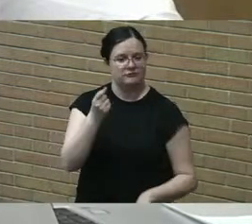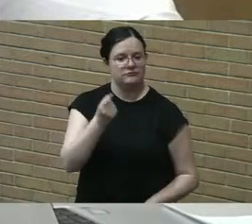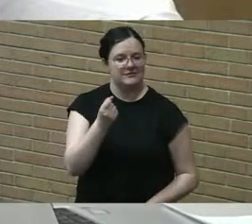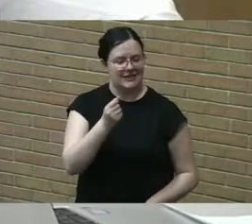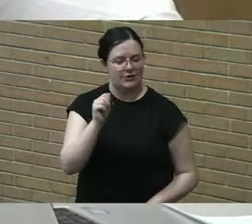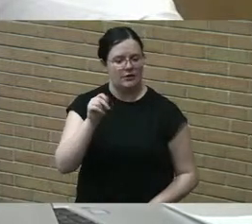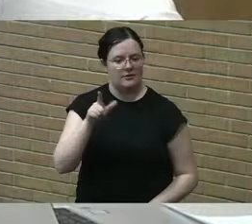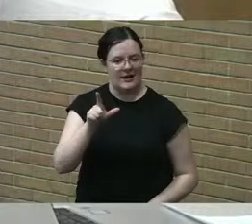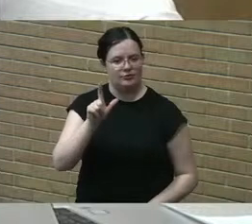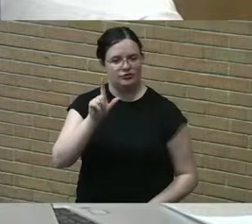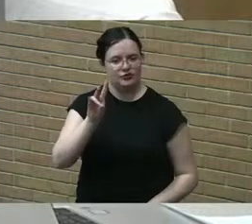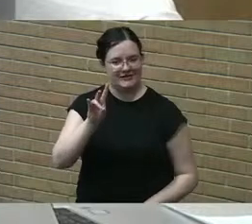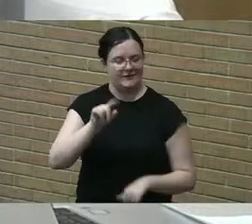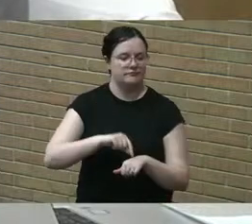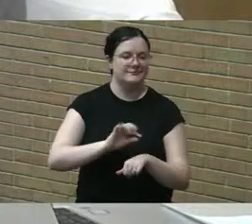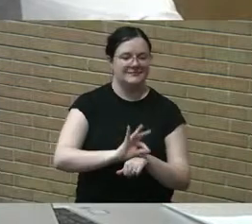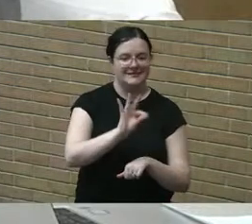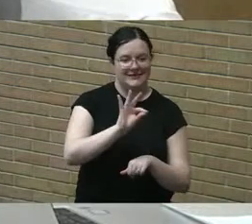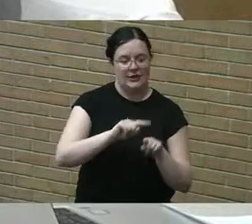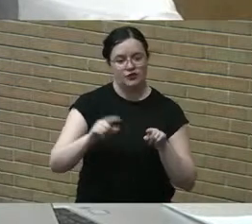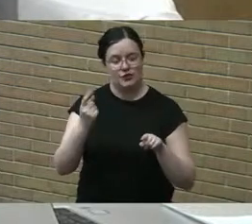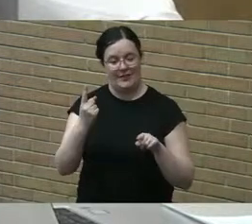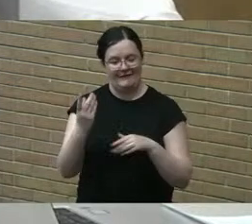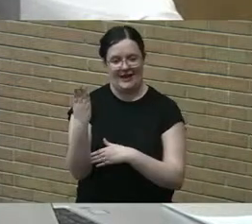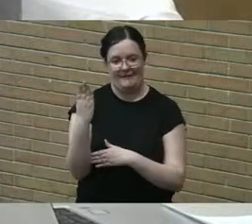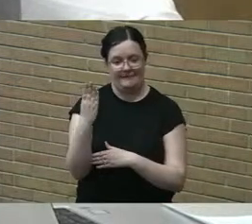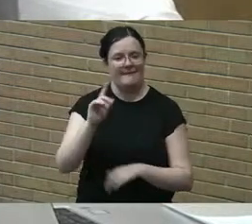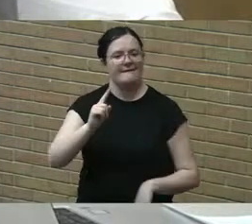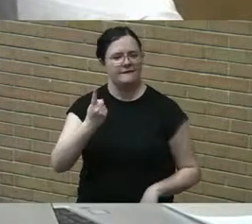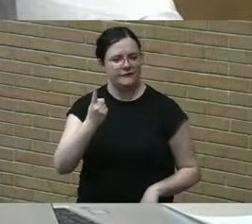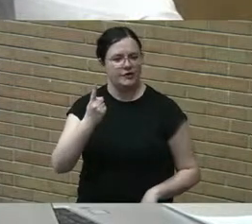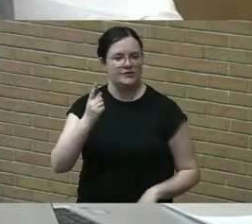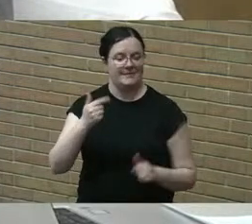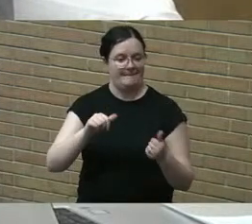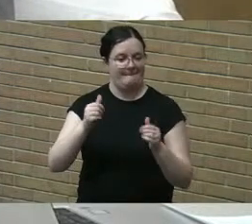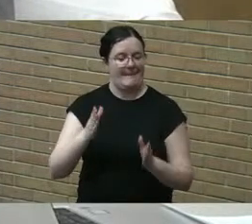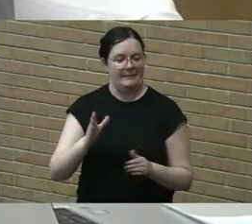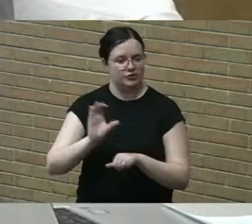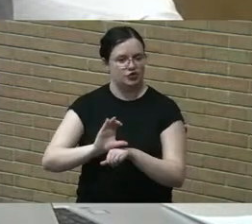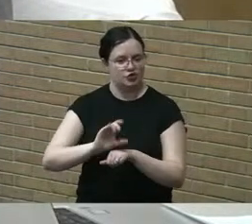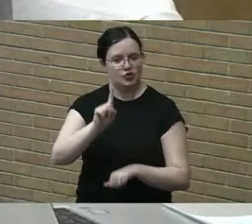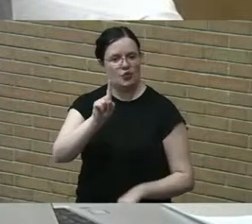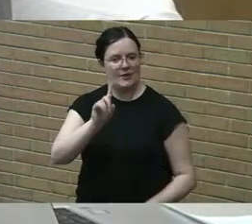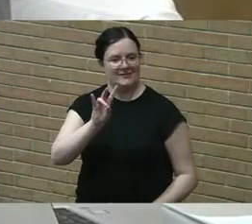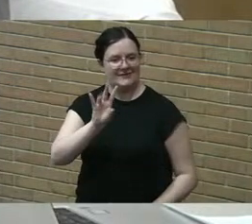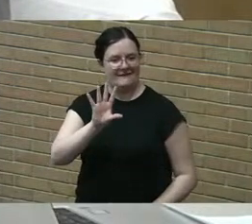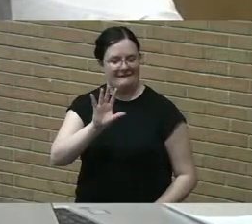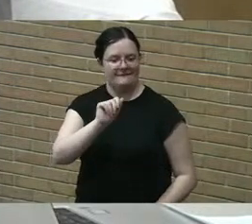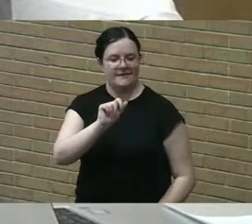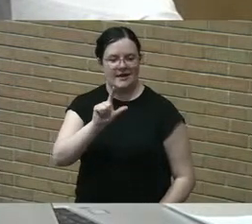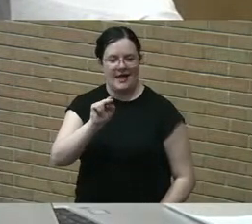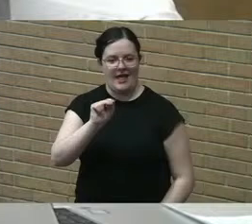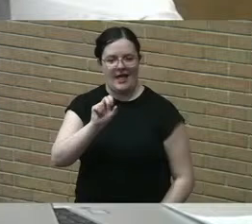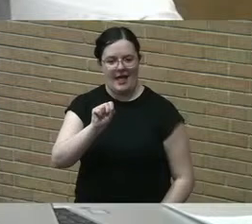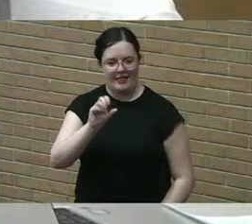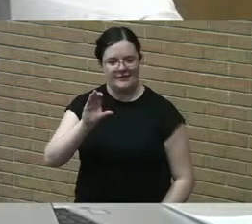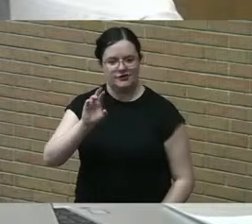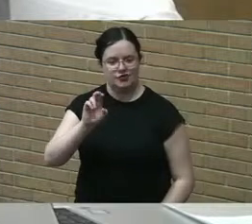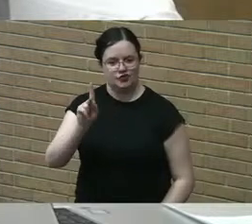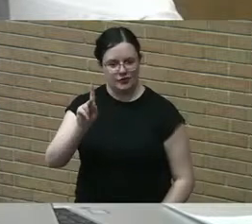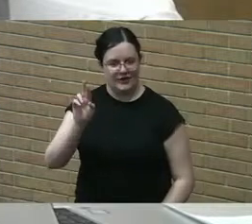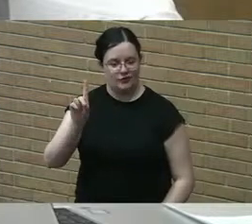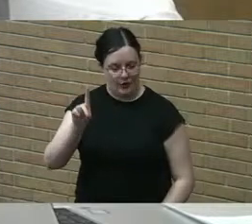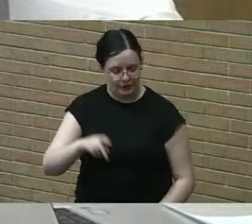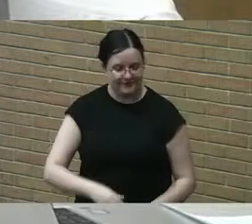to 11 a.m. at the First Baptist Church, 175 Allens Creek Road. The Brighton community is invited to the annual